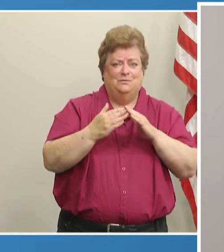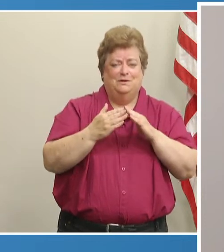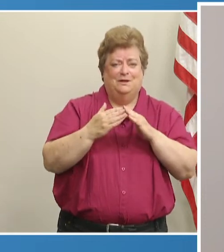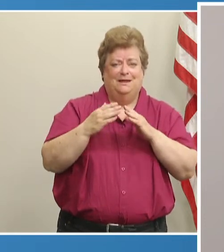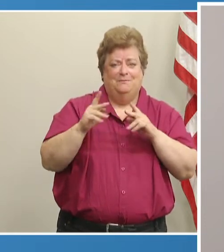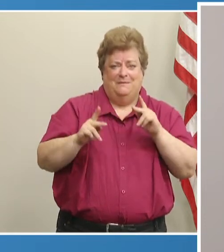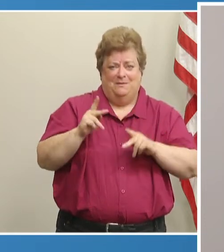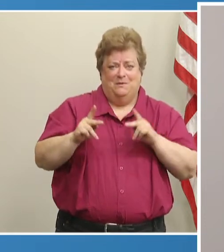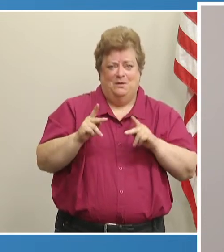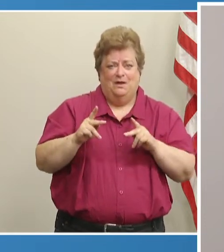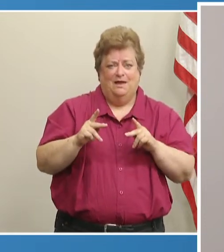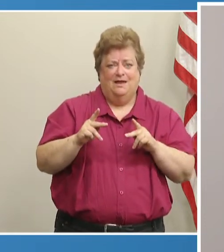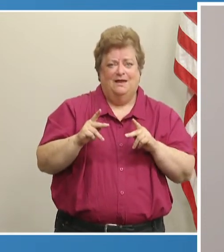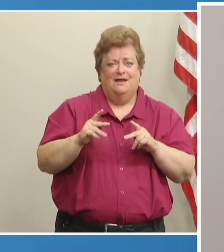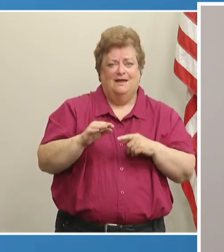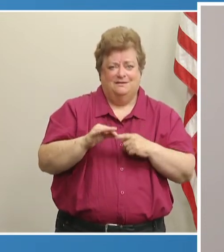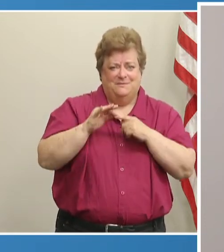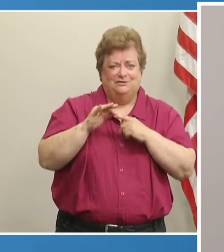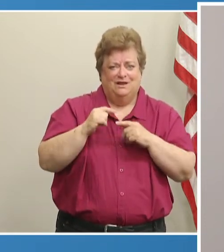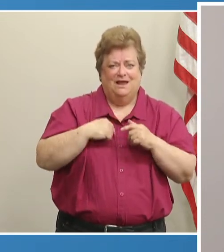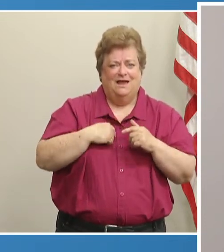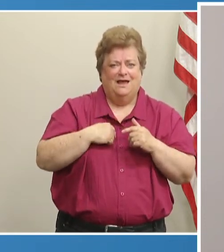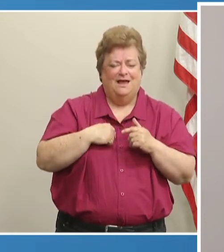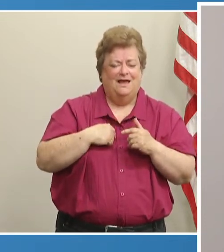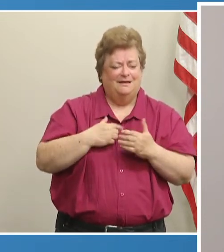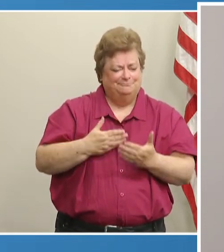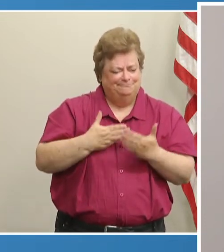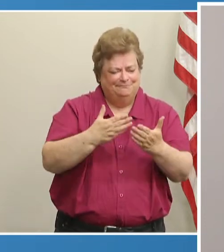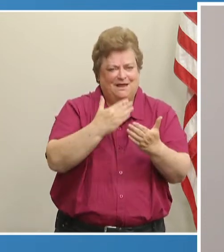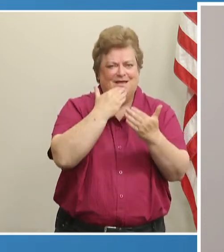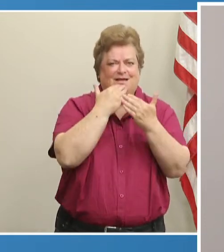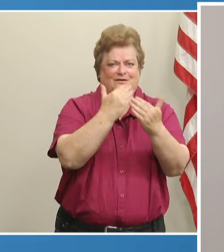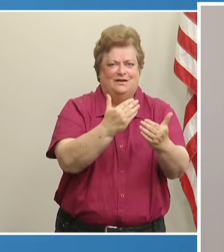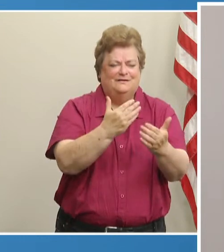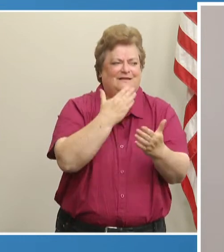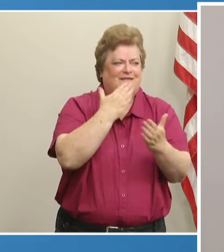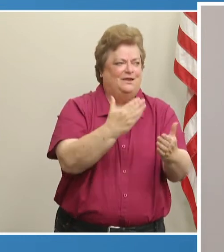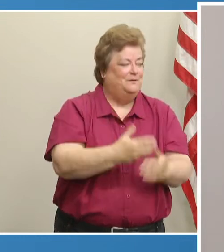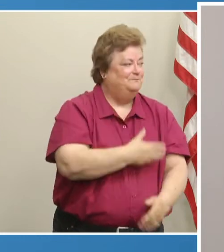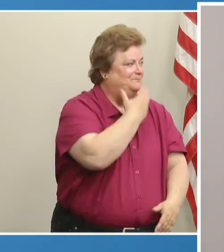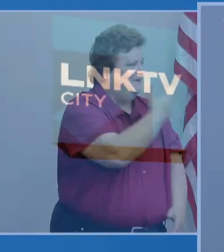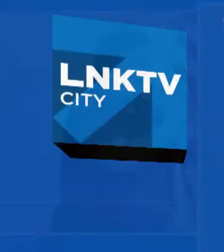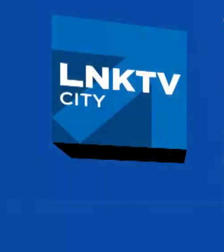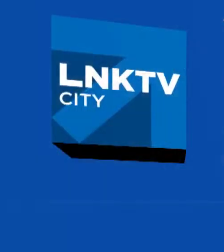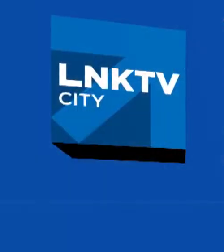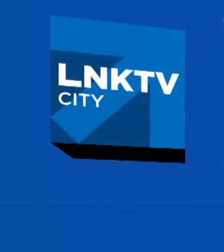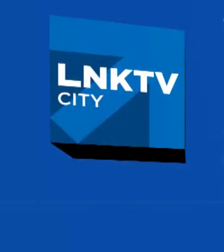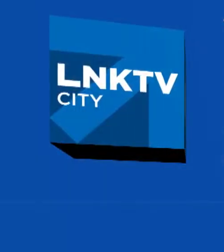community in particular, I offer you the deepest gratitude. Thanks so much. Thanks, Margie.